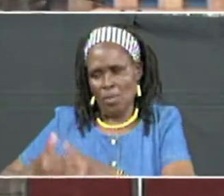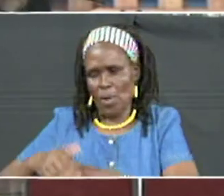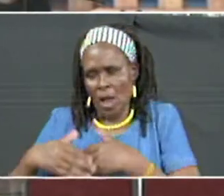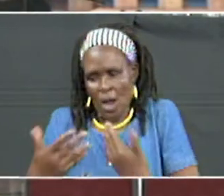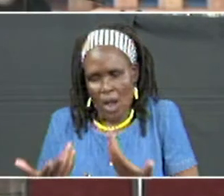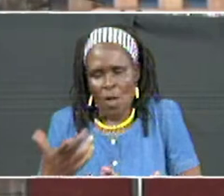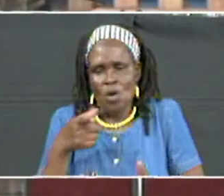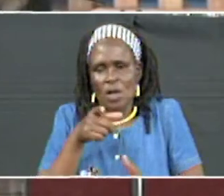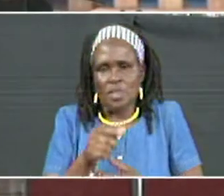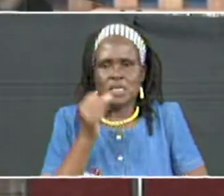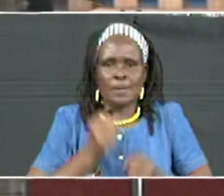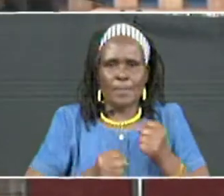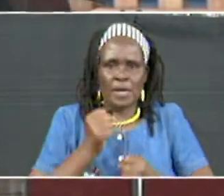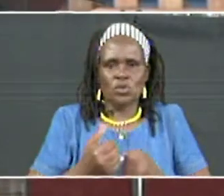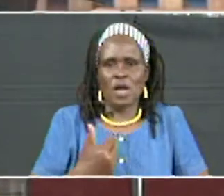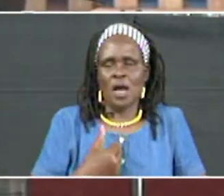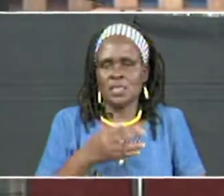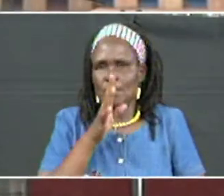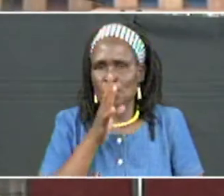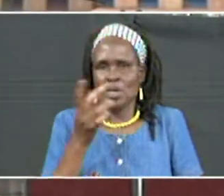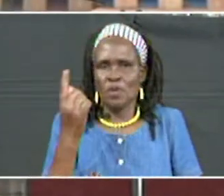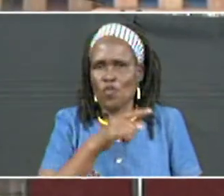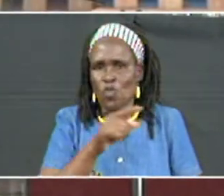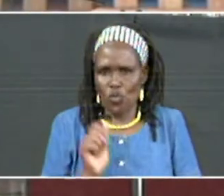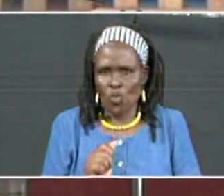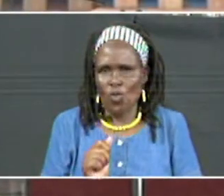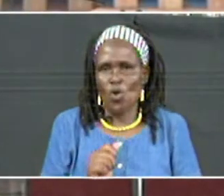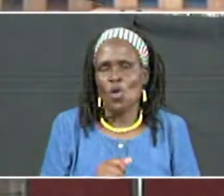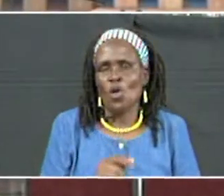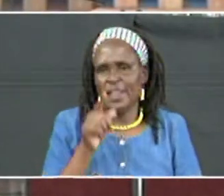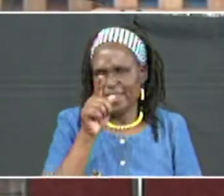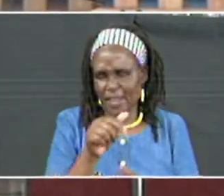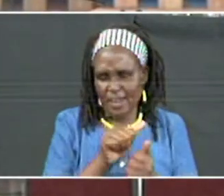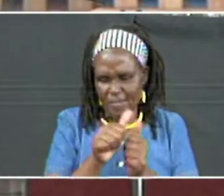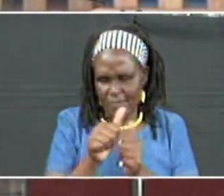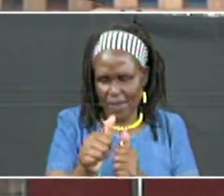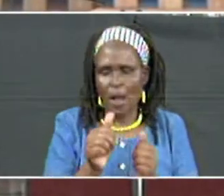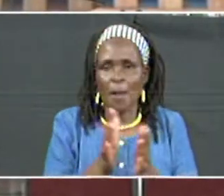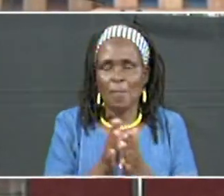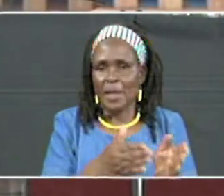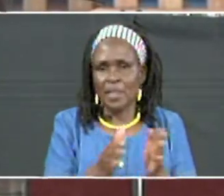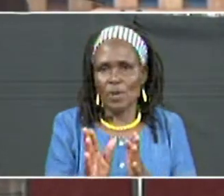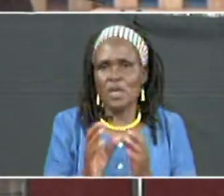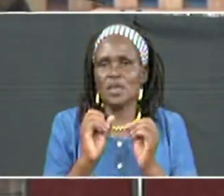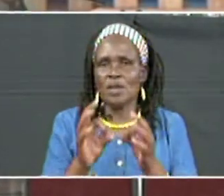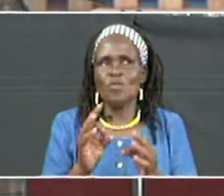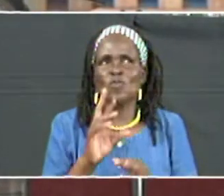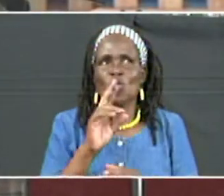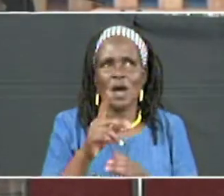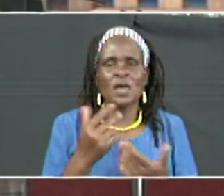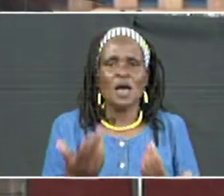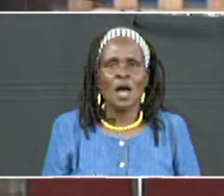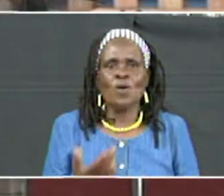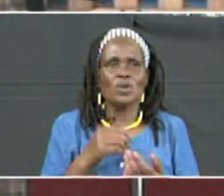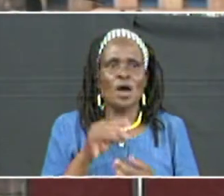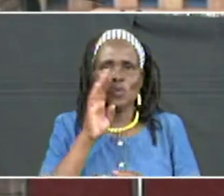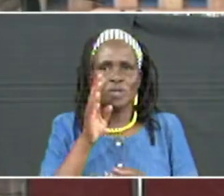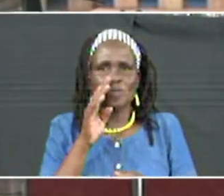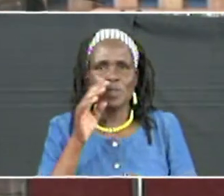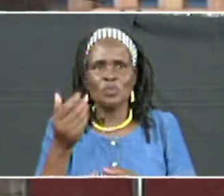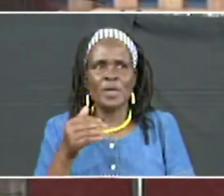marathon has been for you thus far. By the way, if you're wondering now, how do I whisper to my neighbor and I've not even